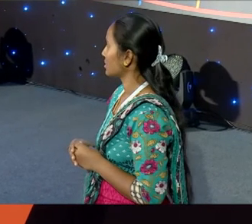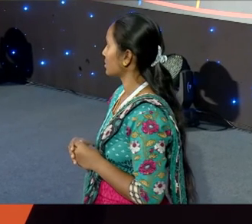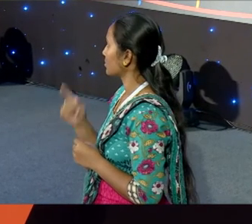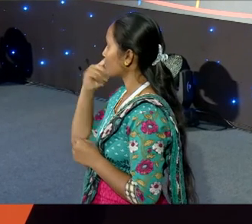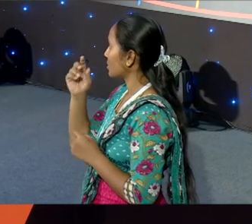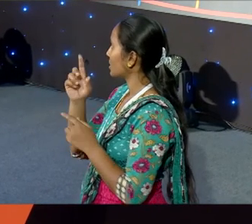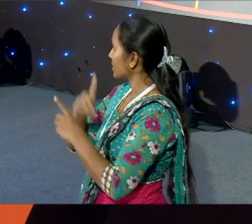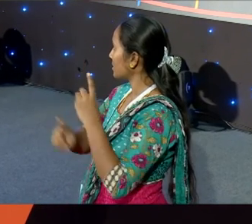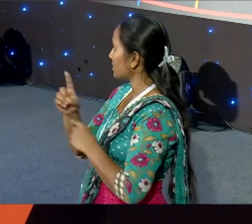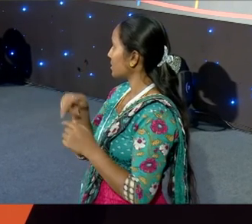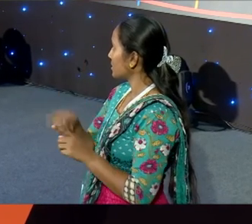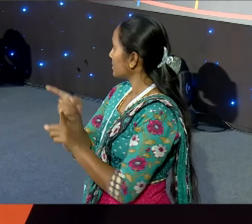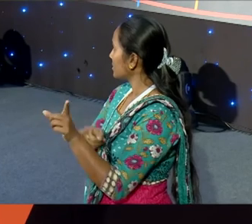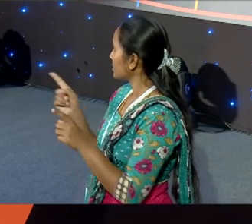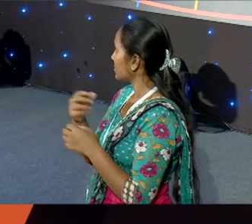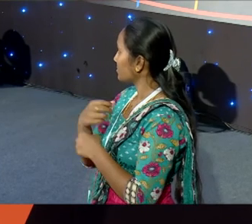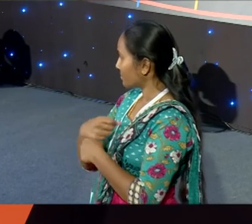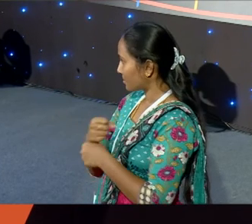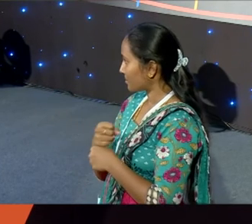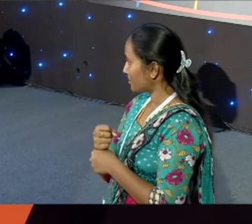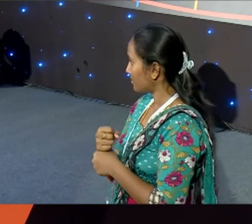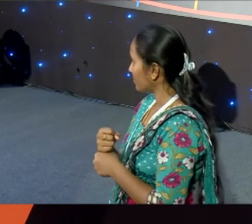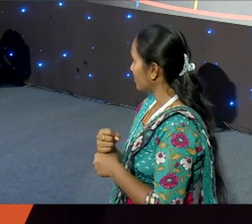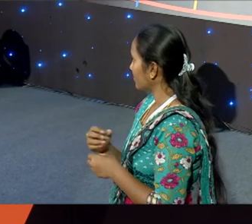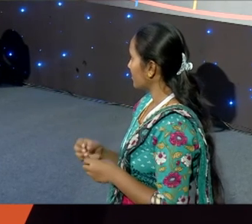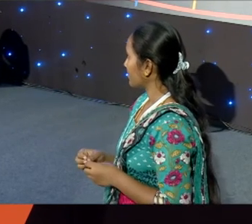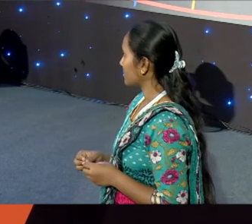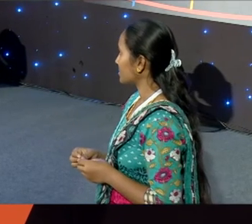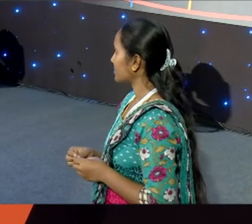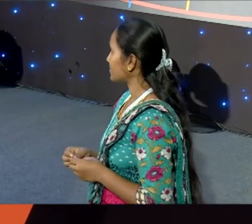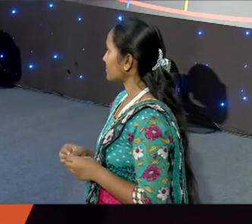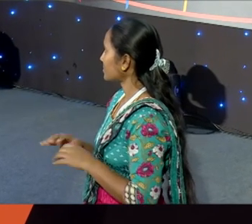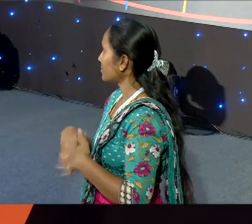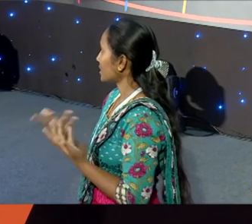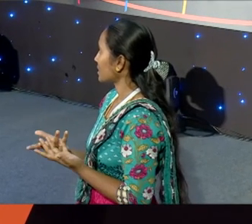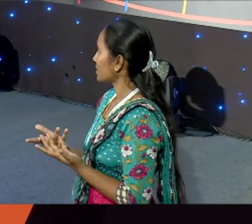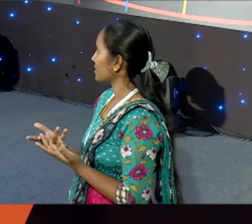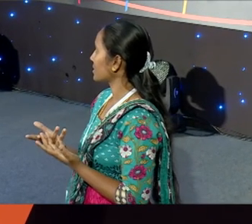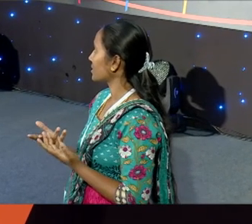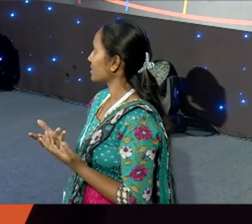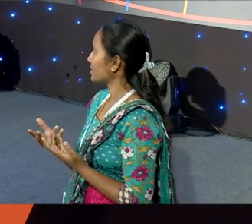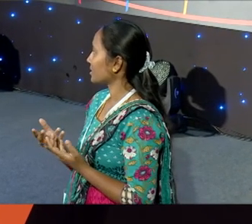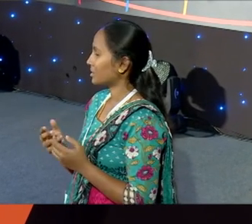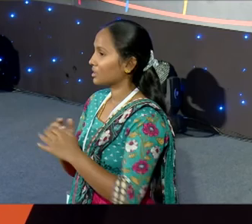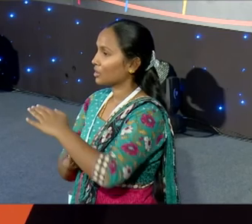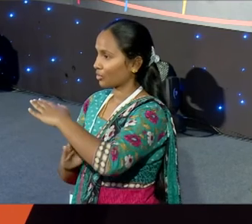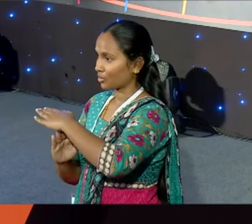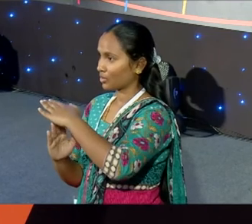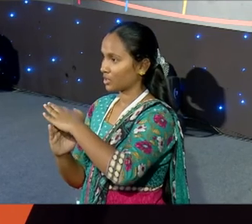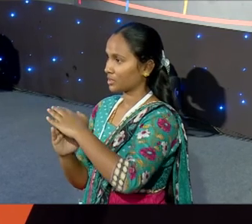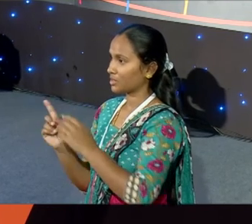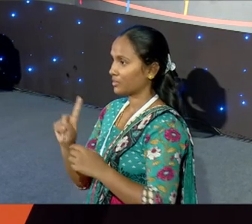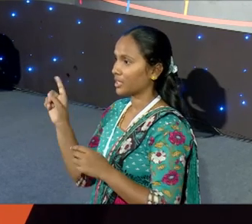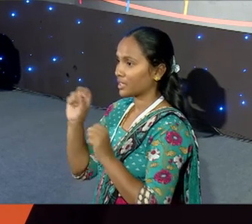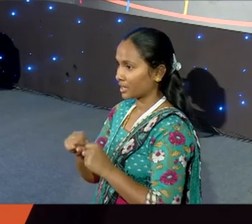elderly. This year, we're going to provide wheelchairs at the Jaipur Literary Fest too. However, my pet project at the Nipman Foundation, where I feel I can create the